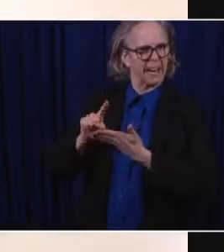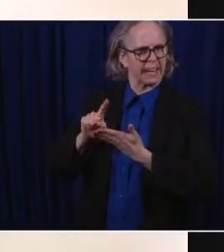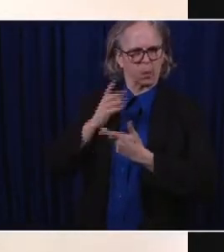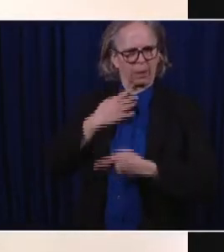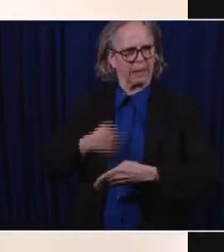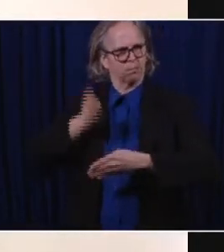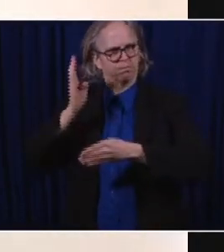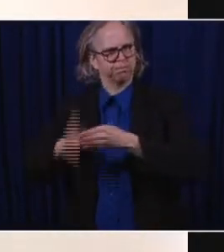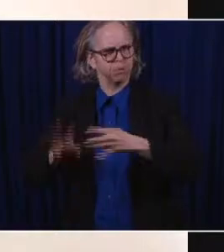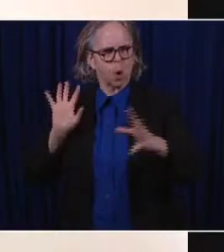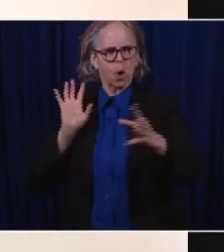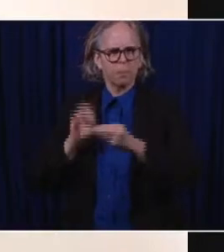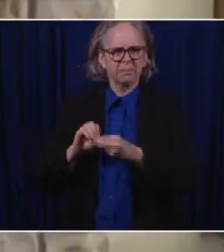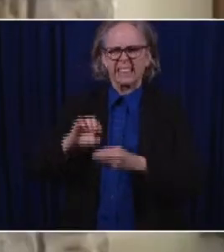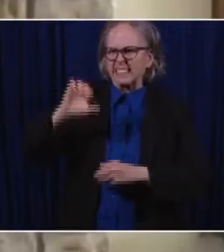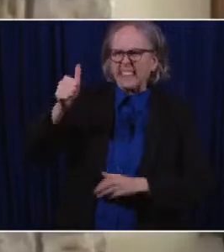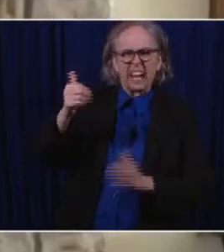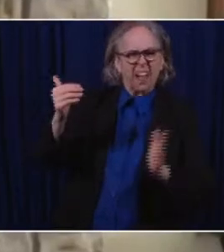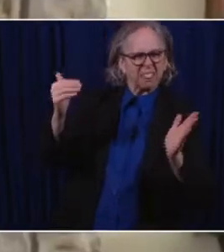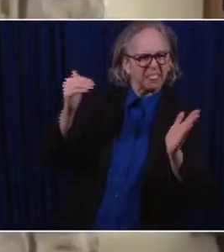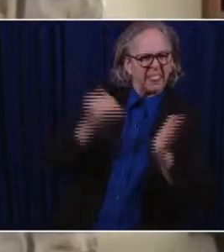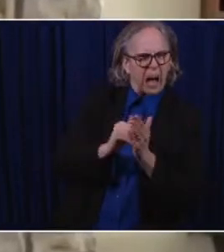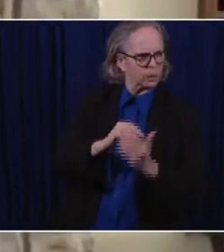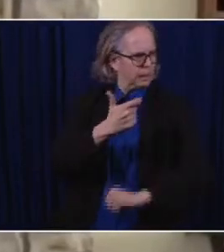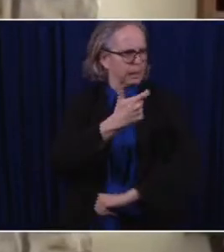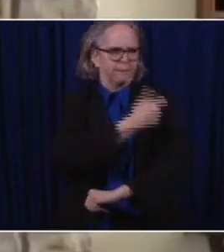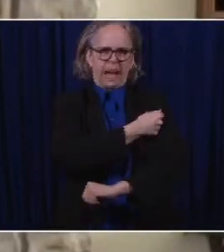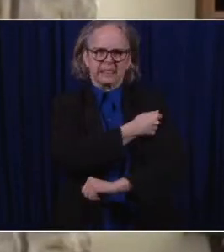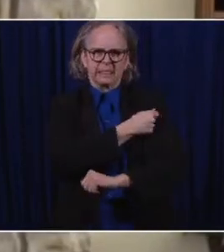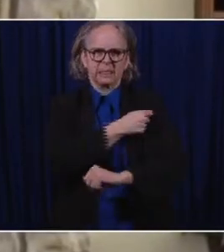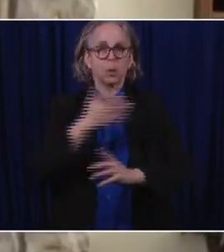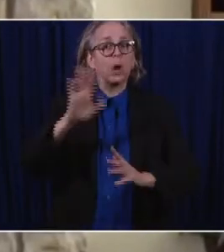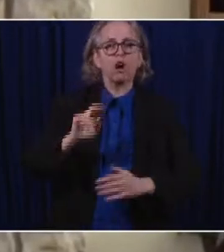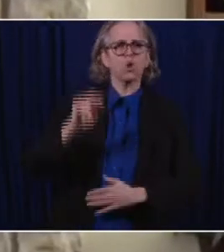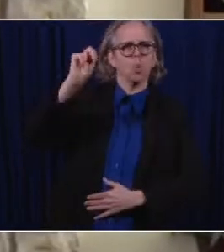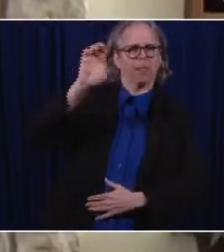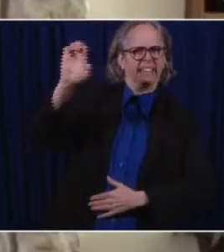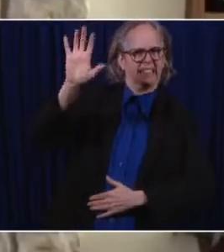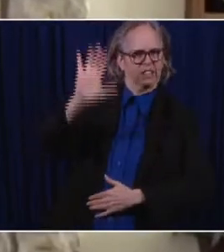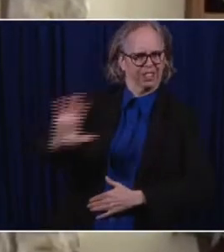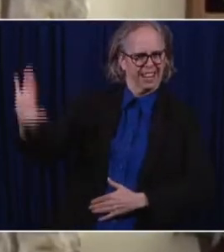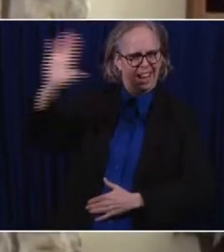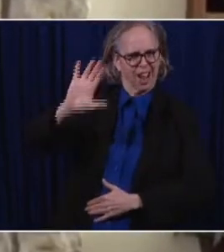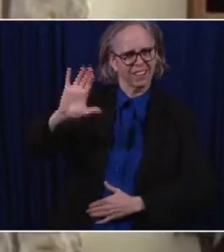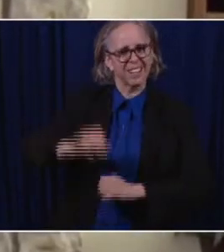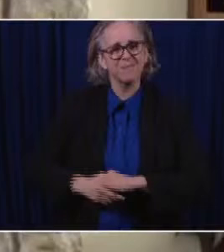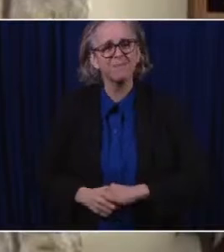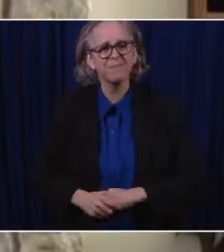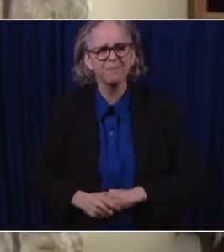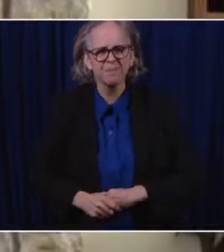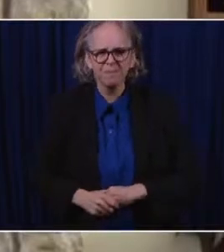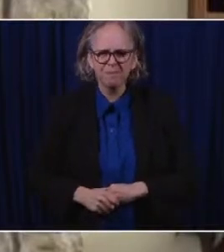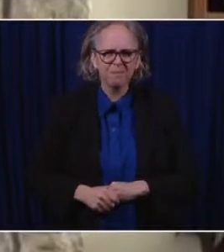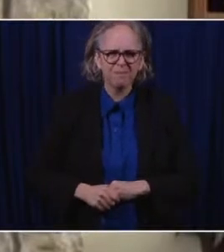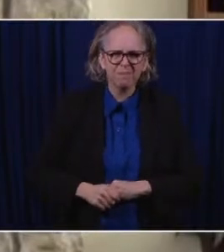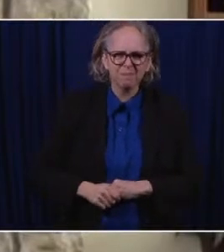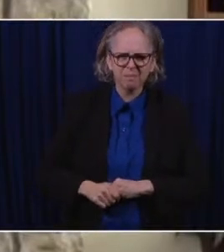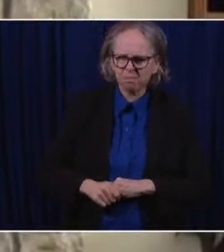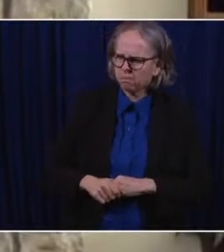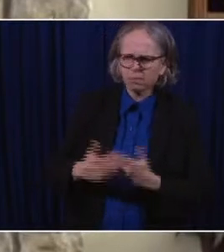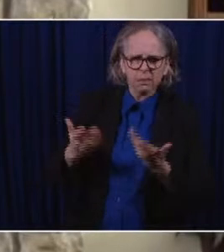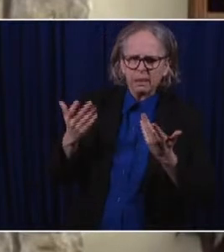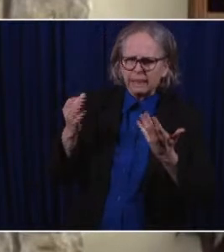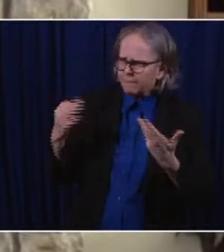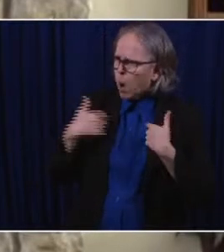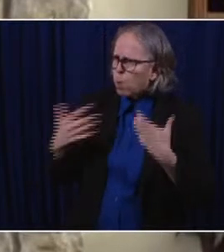Northeast Ohio. So if someone wants to sign up at one of your locations, one of Mark's locations,